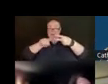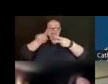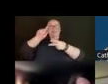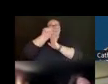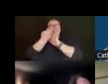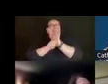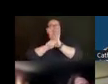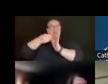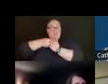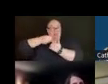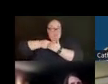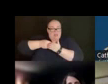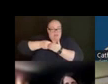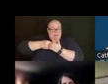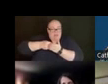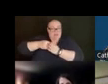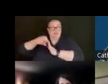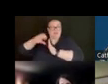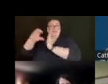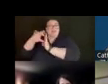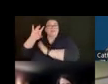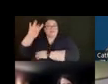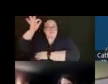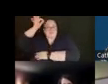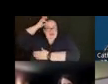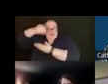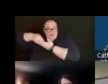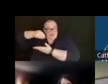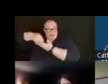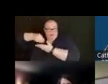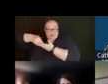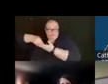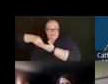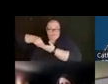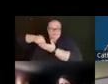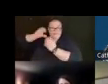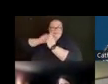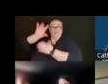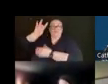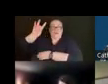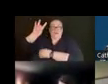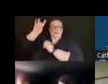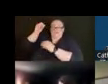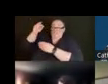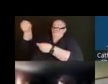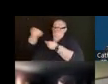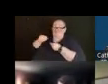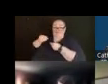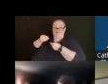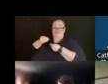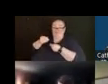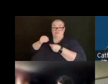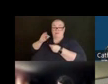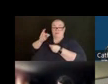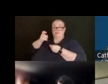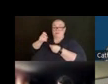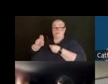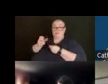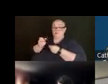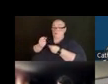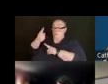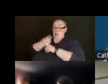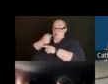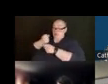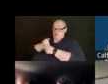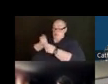money. Section 8 is funded with federal money. And what that means, if you have a Section 8 voucher, after you've had it for 12 months,